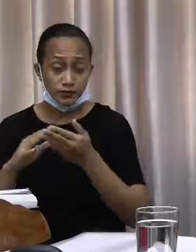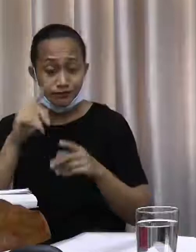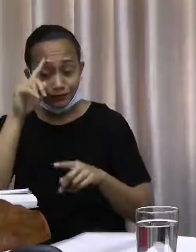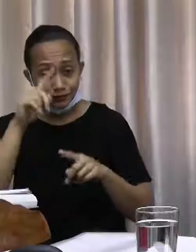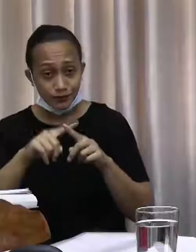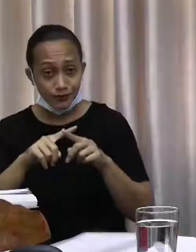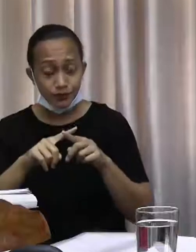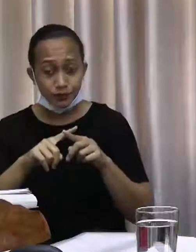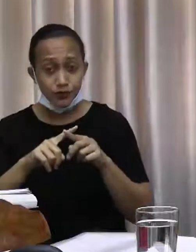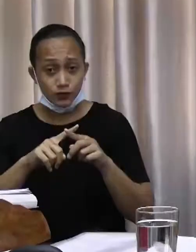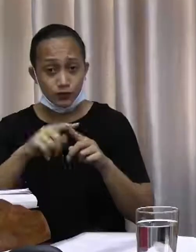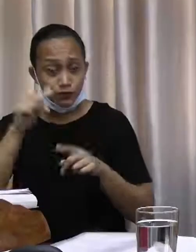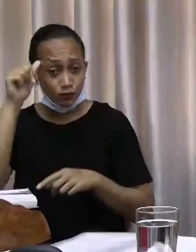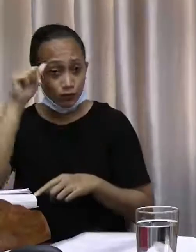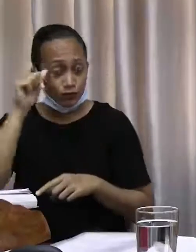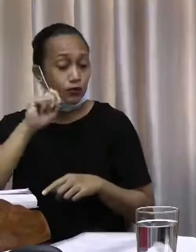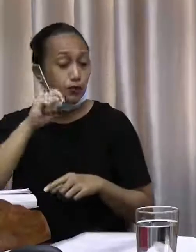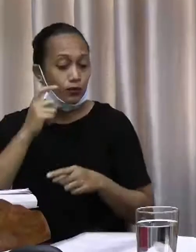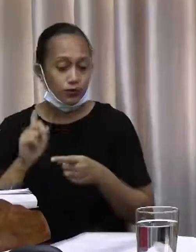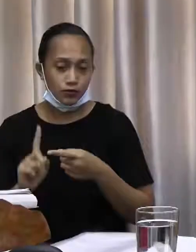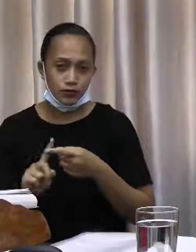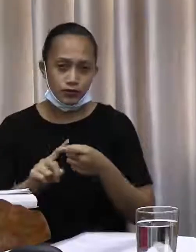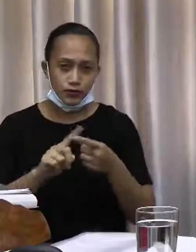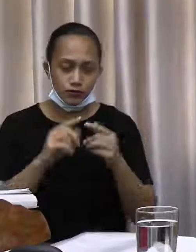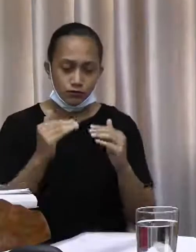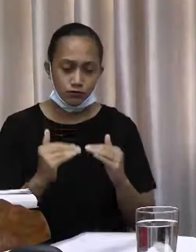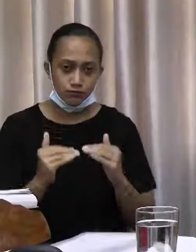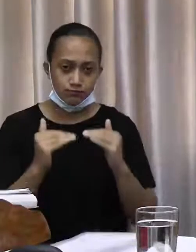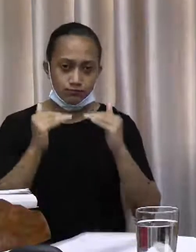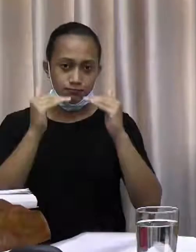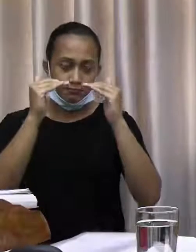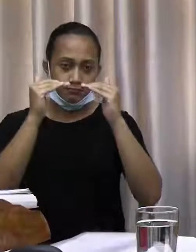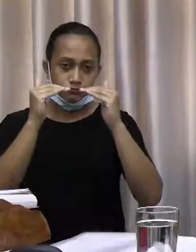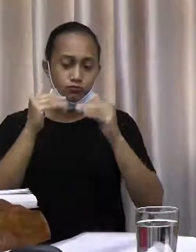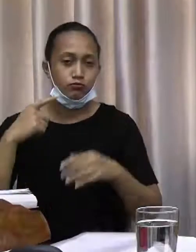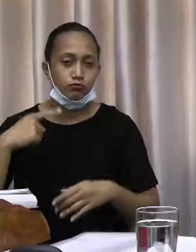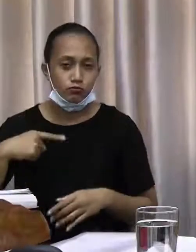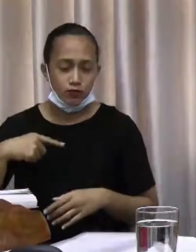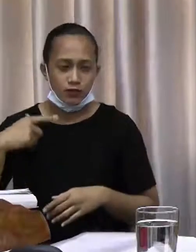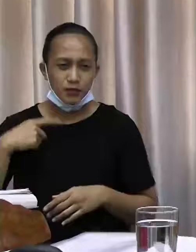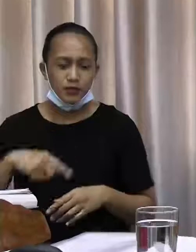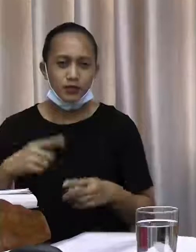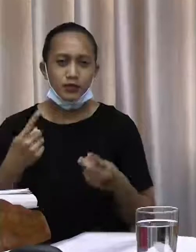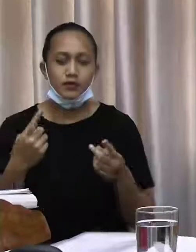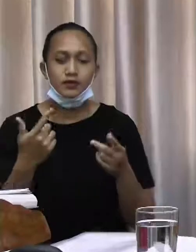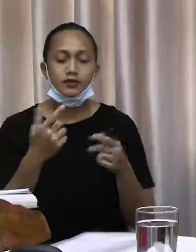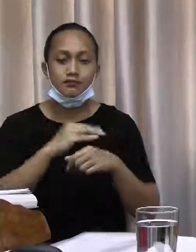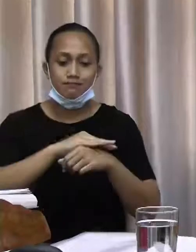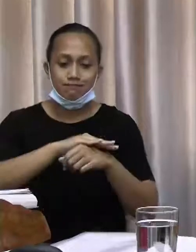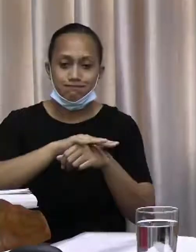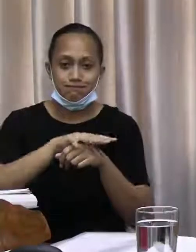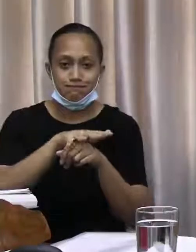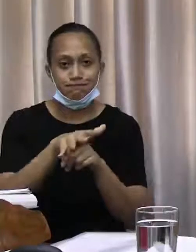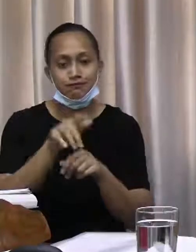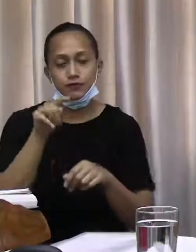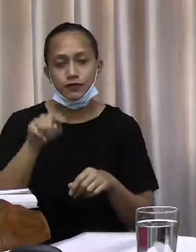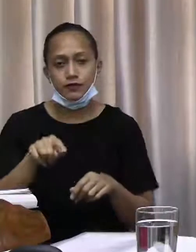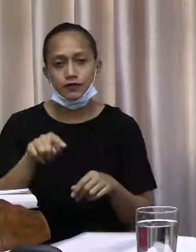expected and will continue to increase due to the transmissibility of this